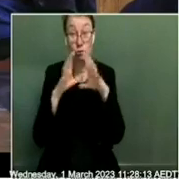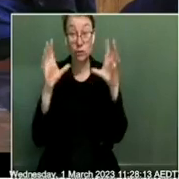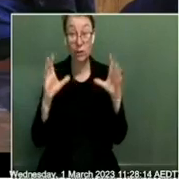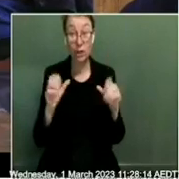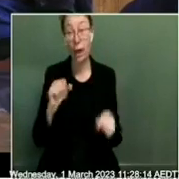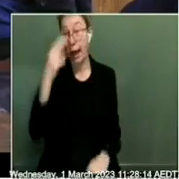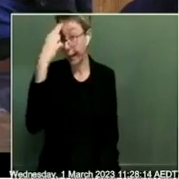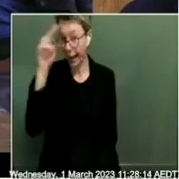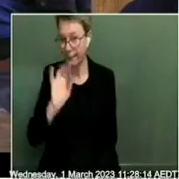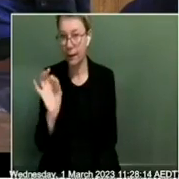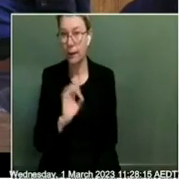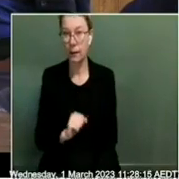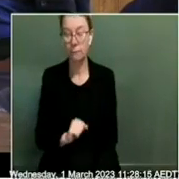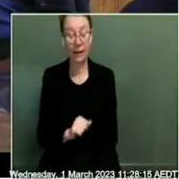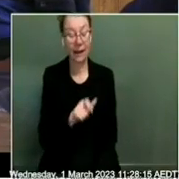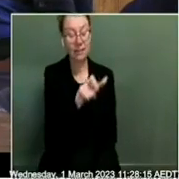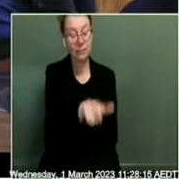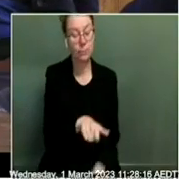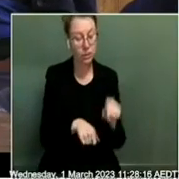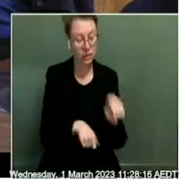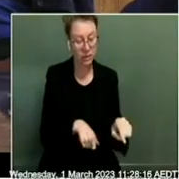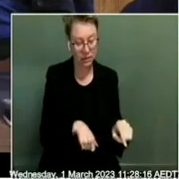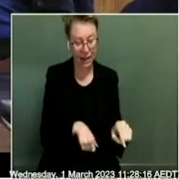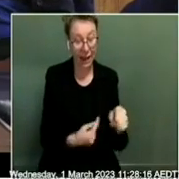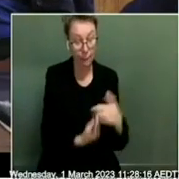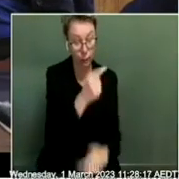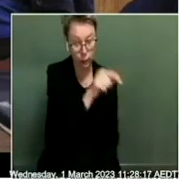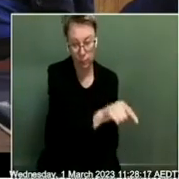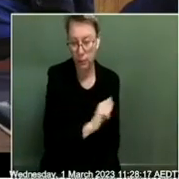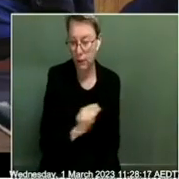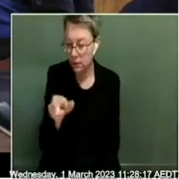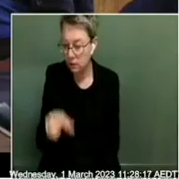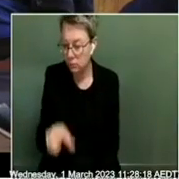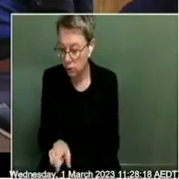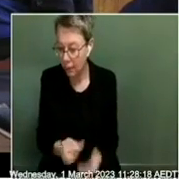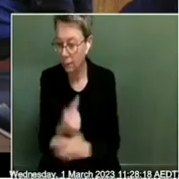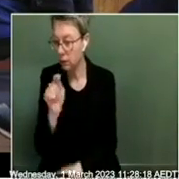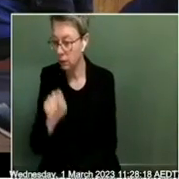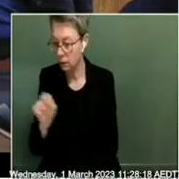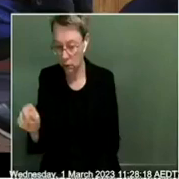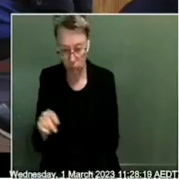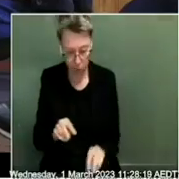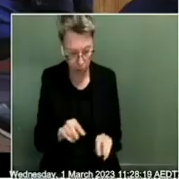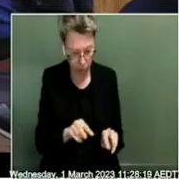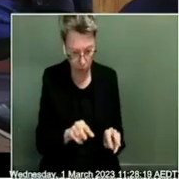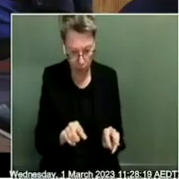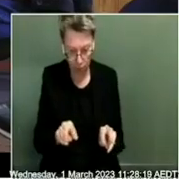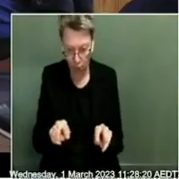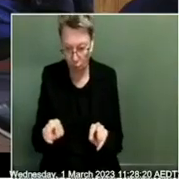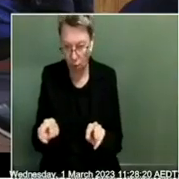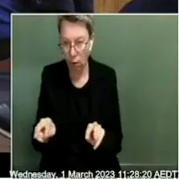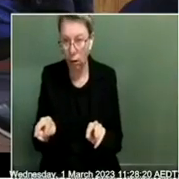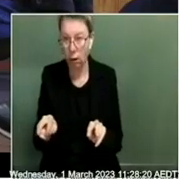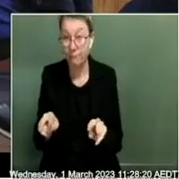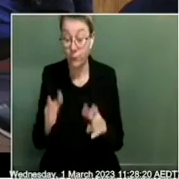Yes. The kind of breaches of human rights, and